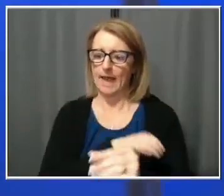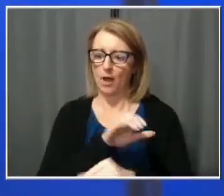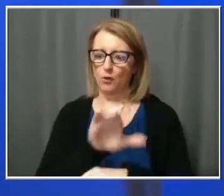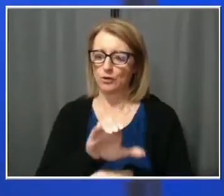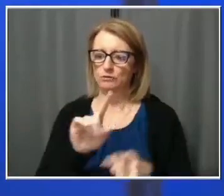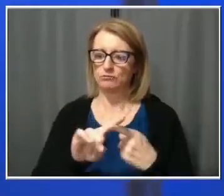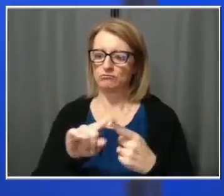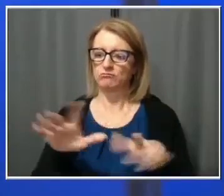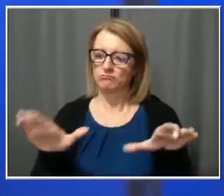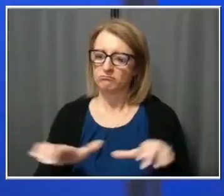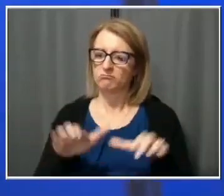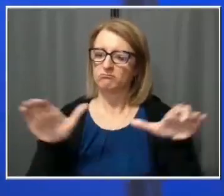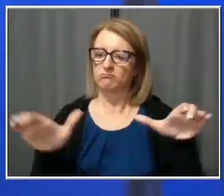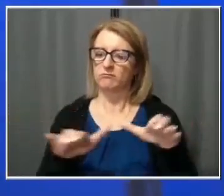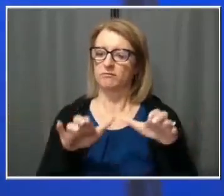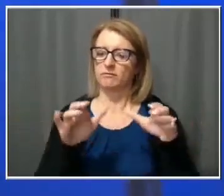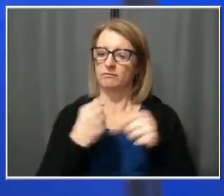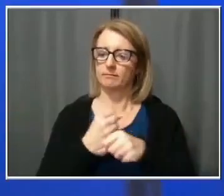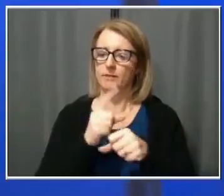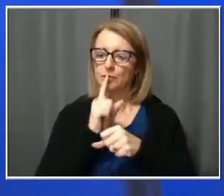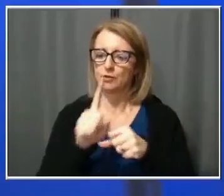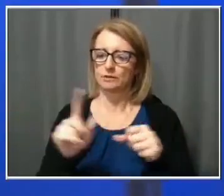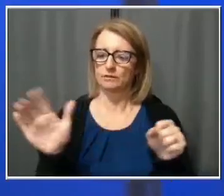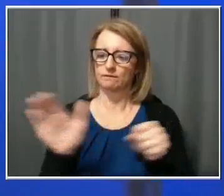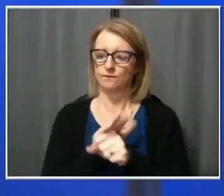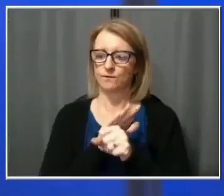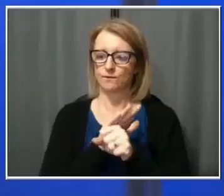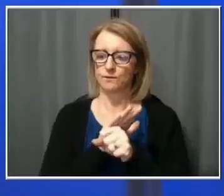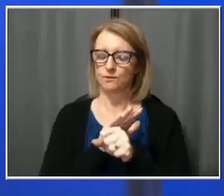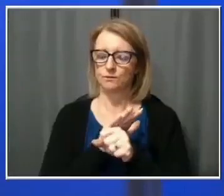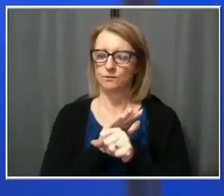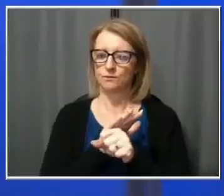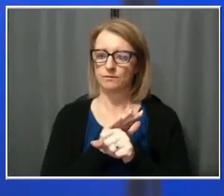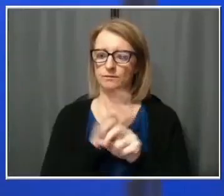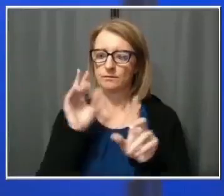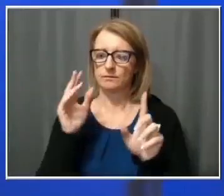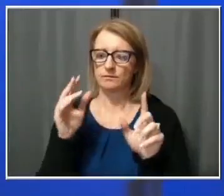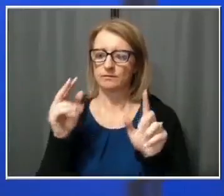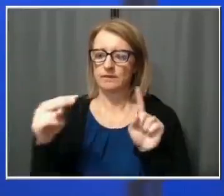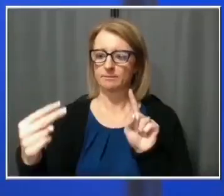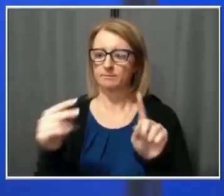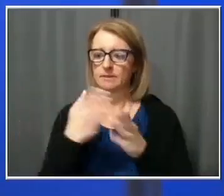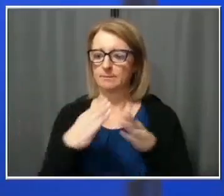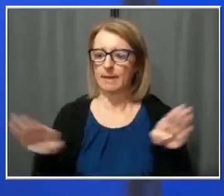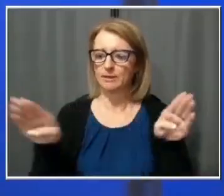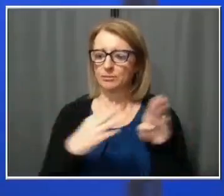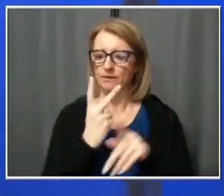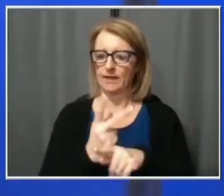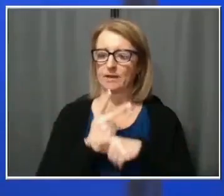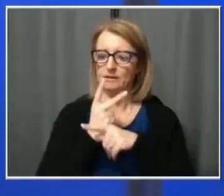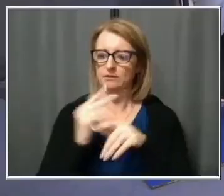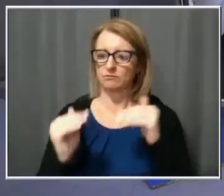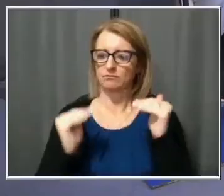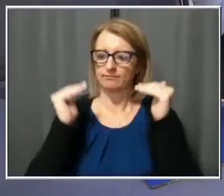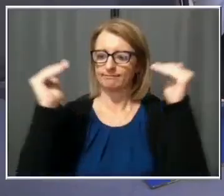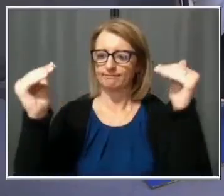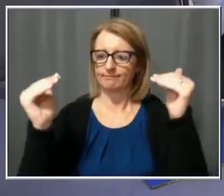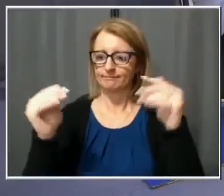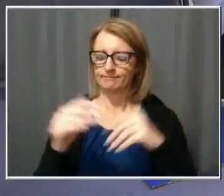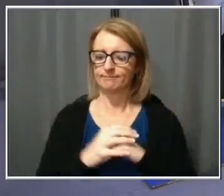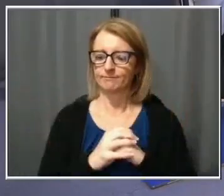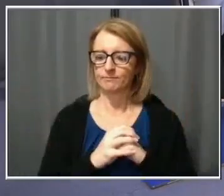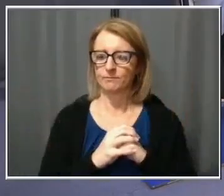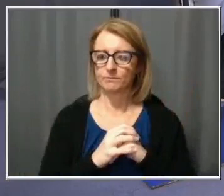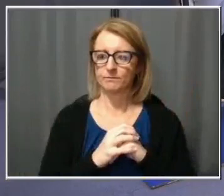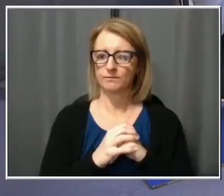those steps to make sure that they have the full spectrum of care that they need to make sure that they're performing at the highest level. Thanks for letting us come